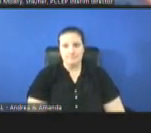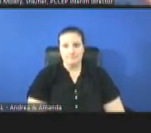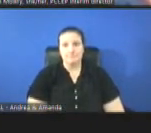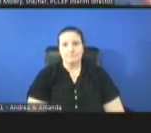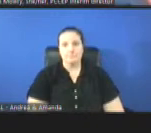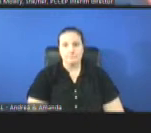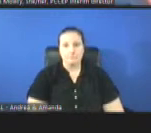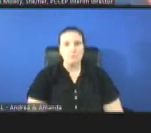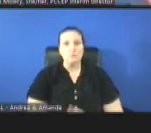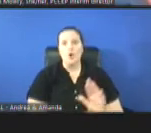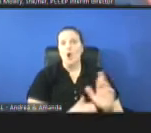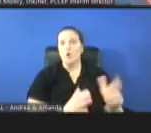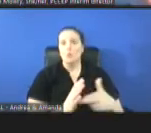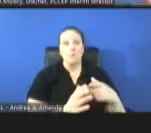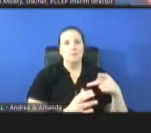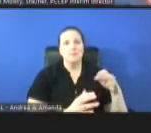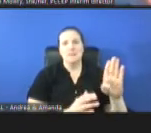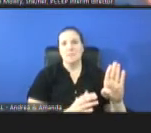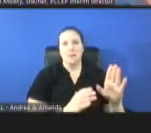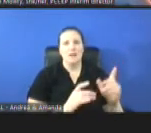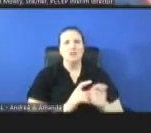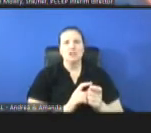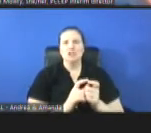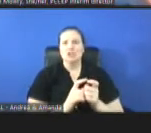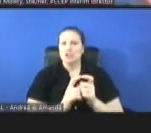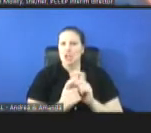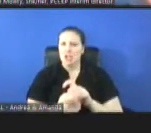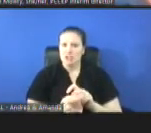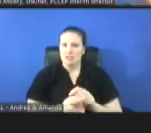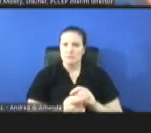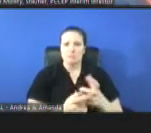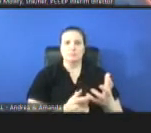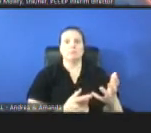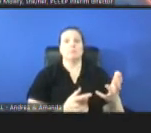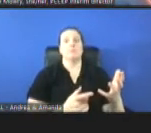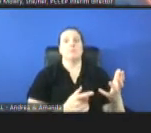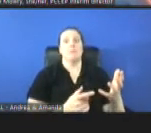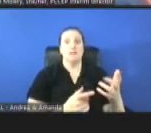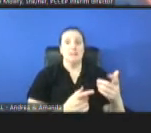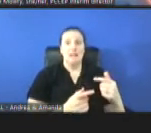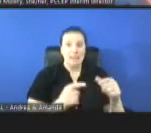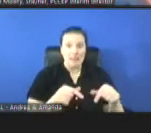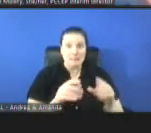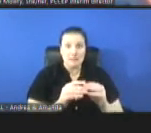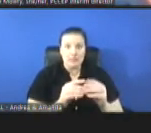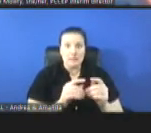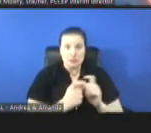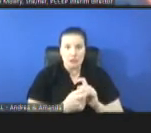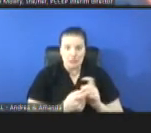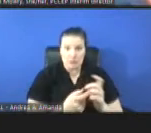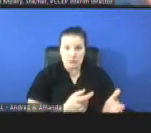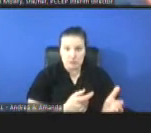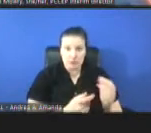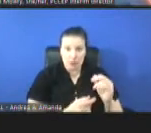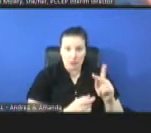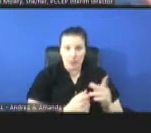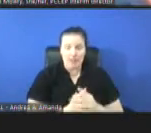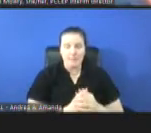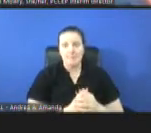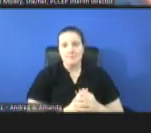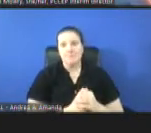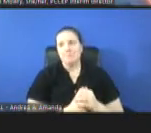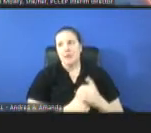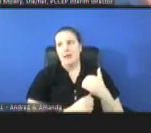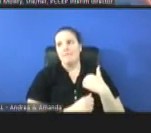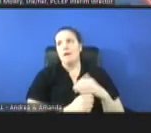as PCCEP members is changed. I've seen it changing, you know, just in this meeting, I've seen it change, okay? And so I do